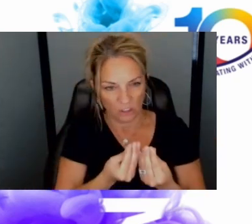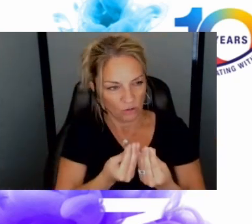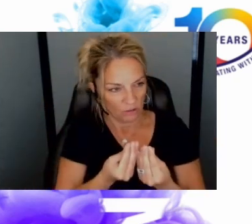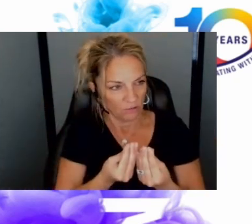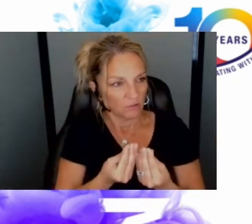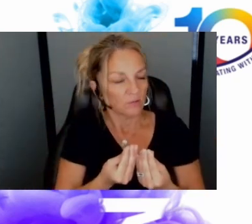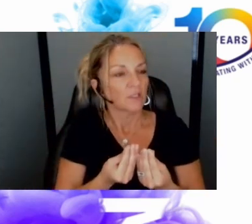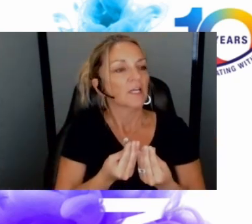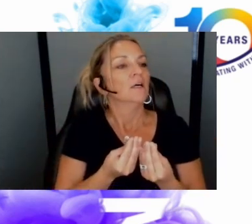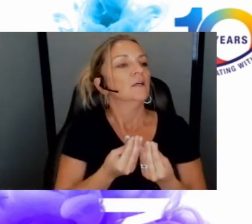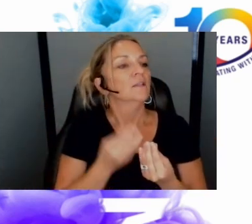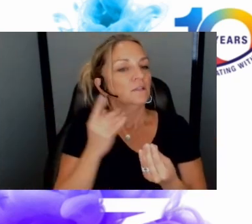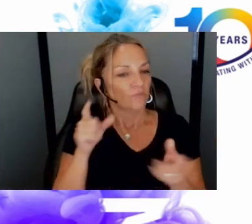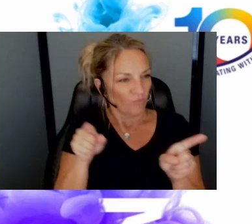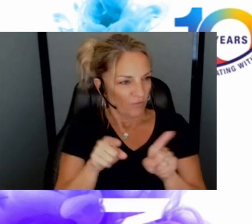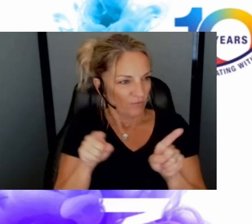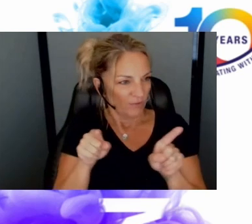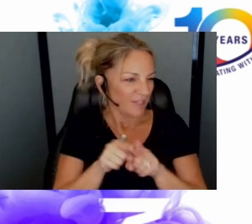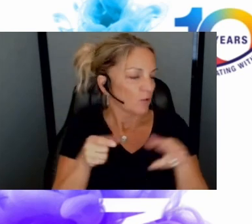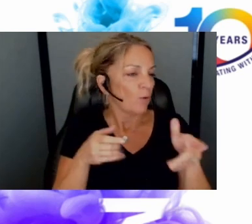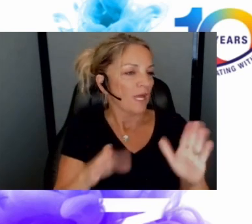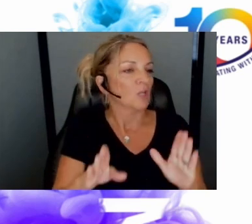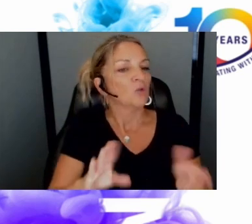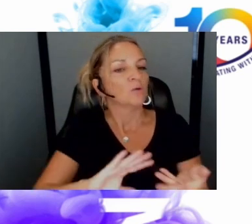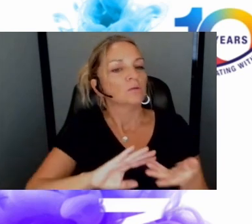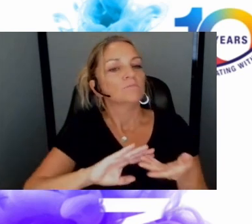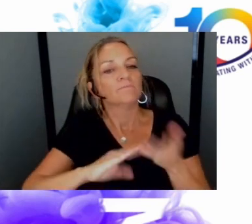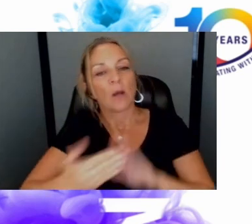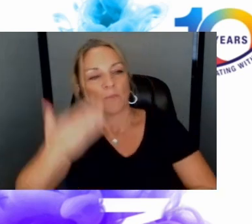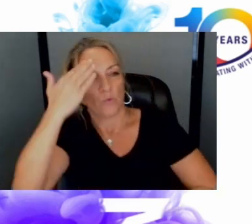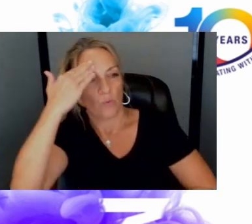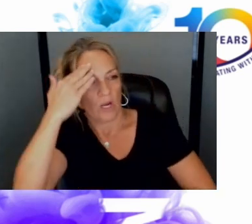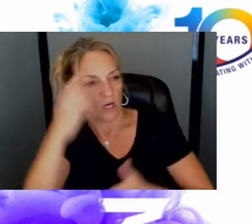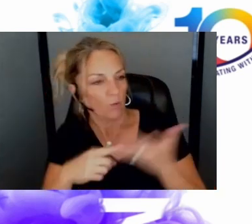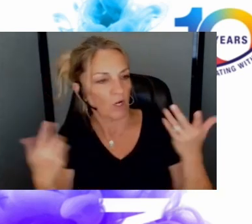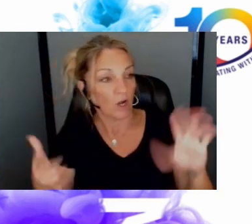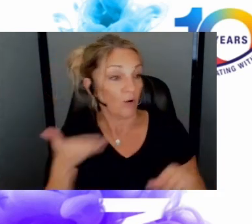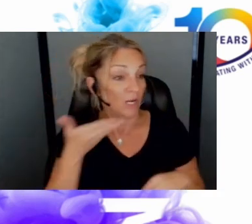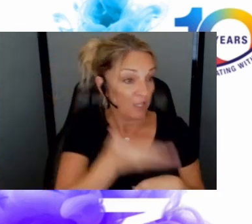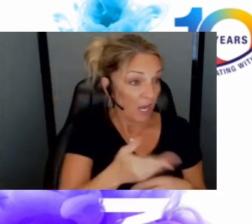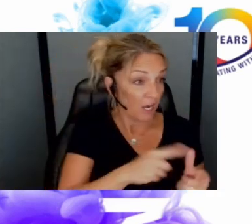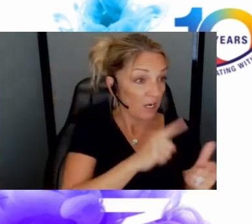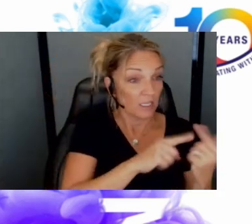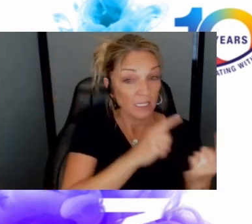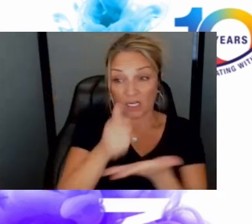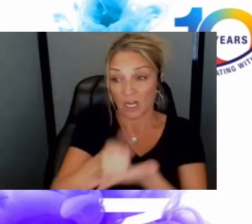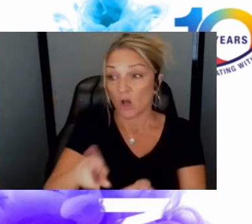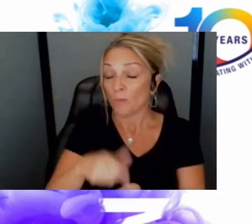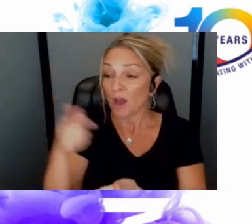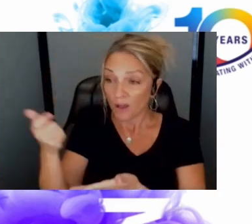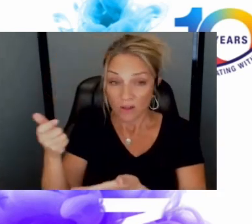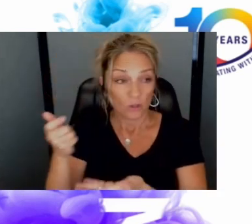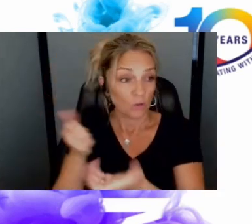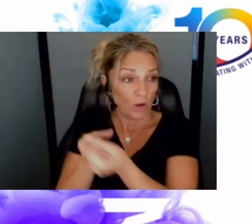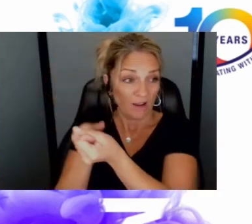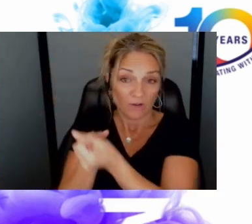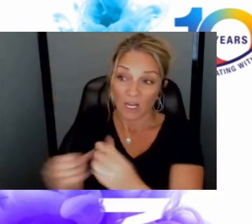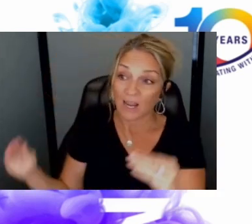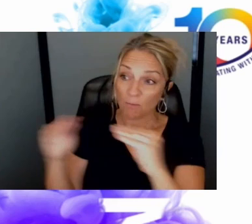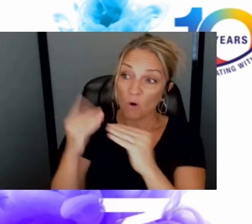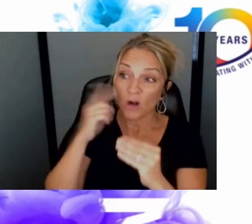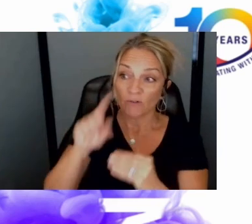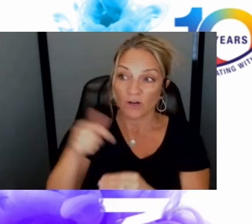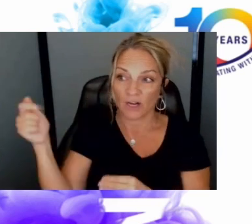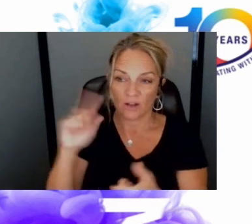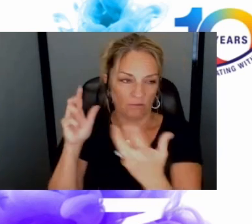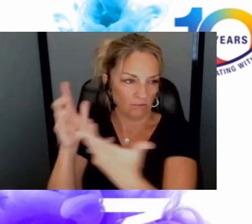exists and then also to motivate others to help advocate for further accessibility accommodations. So we hosted a